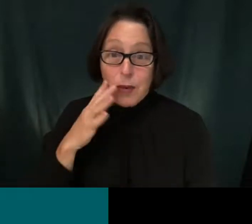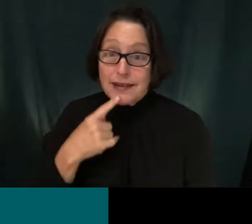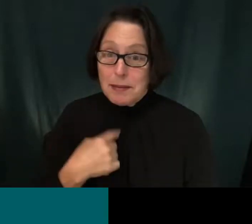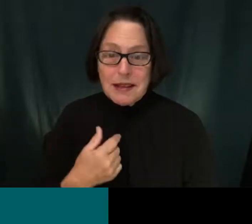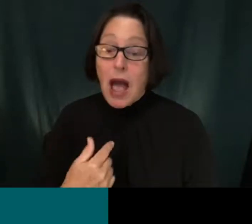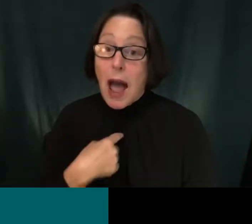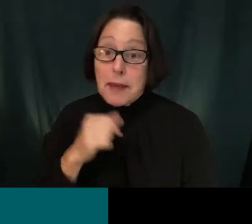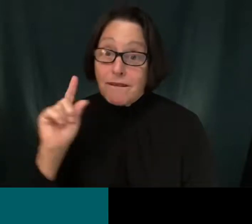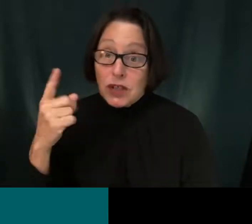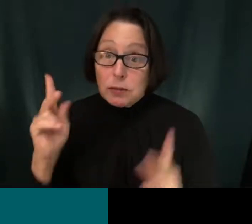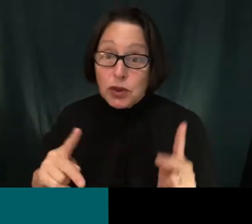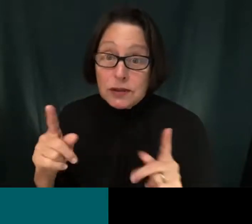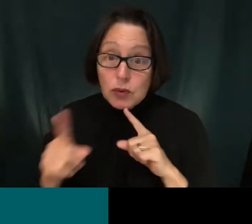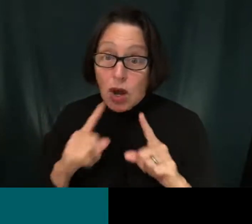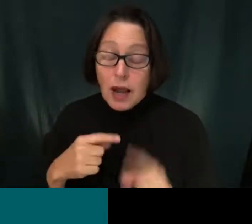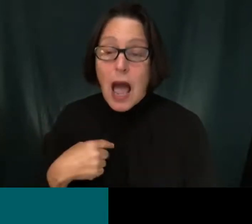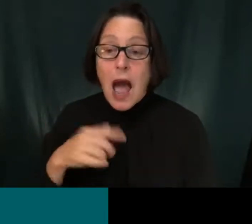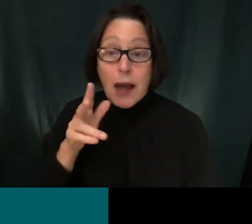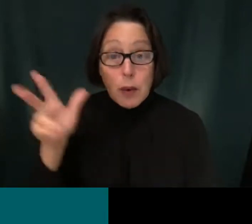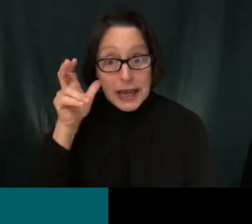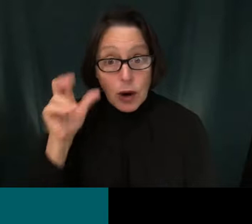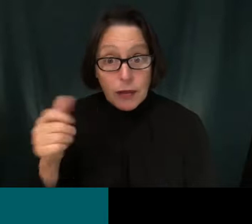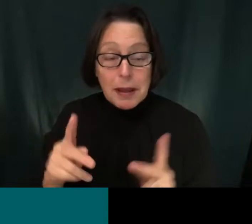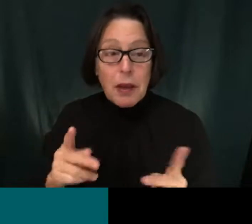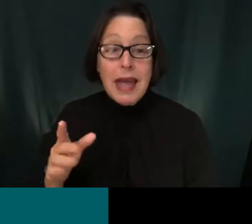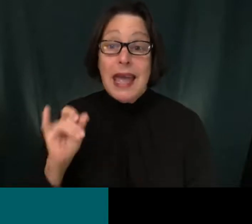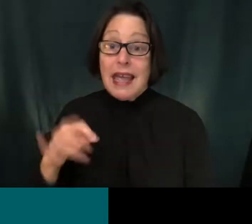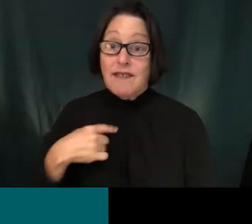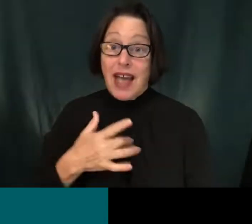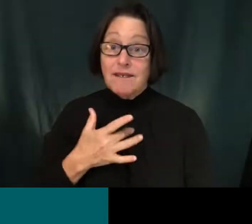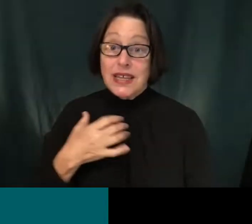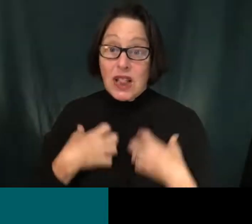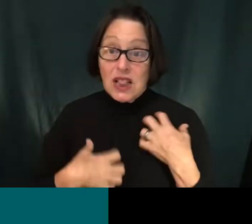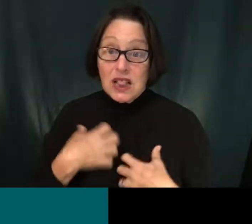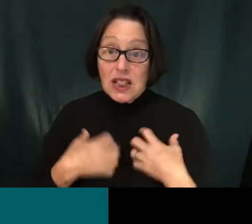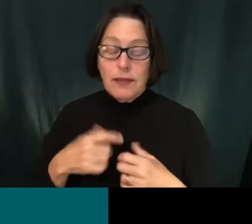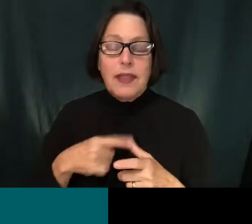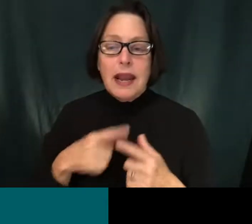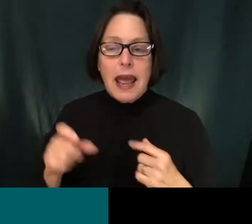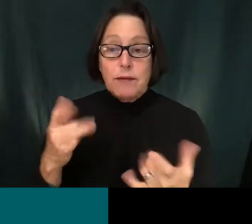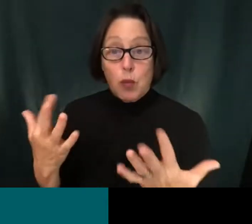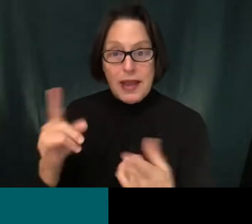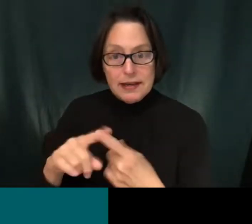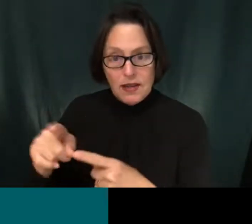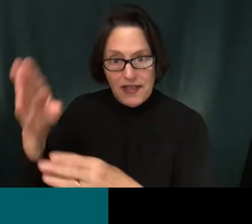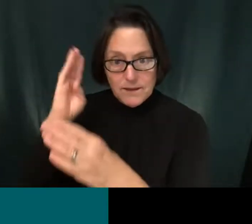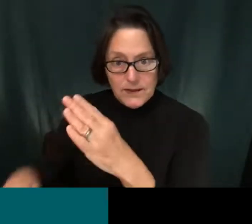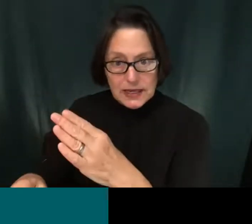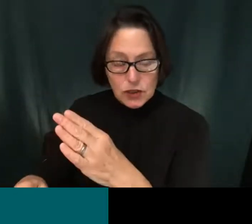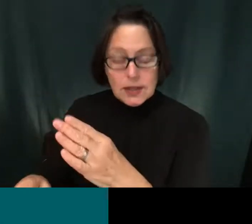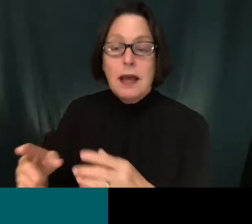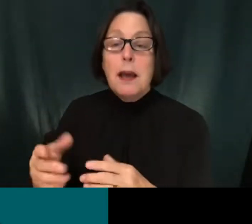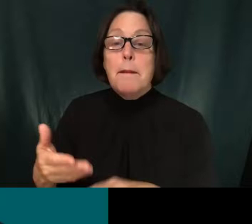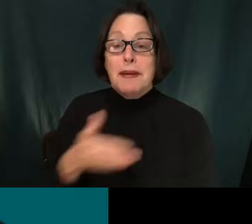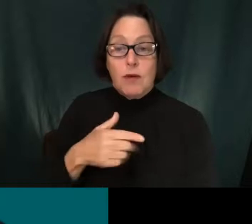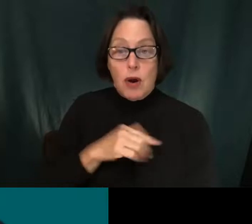talk. You're going to hear other people. And if you felt yourself getting agitated, you have to wait till someone finishes until you introduce your